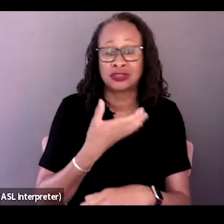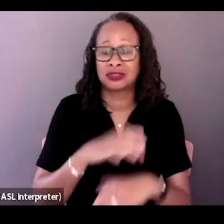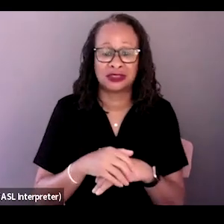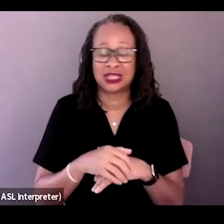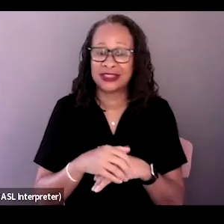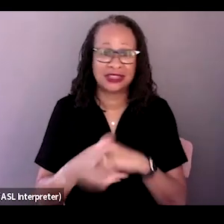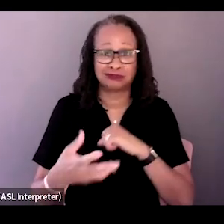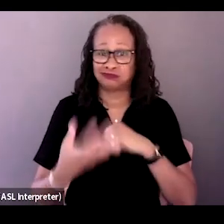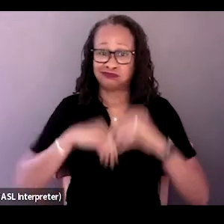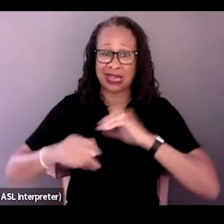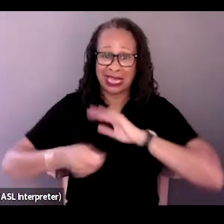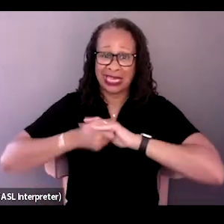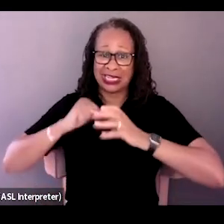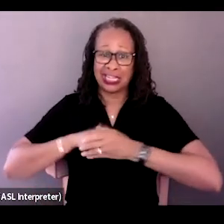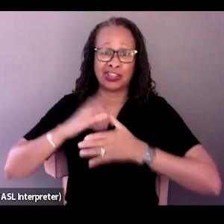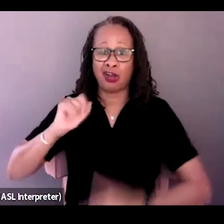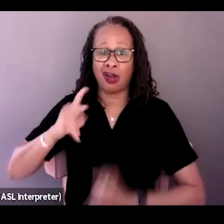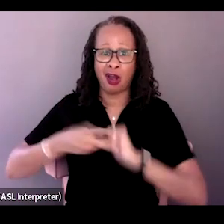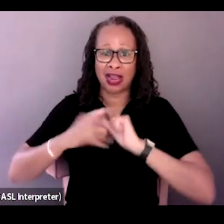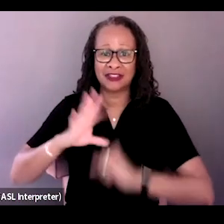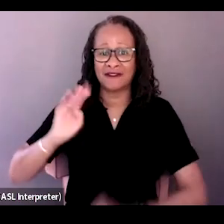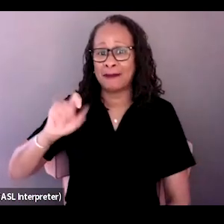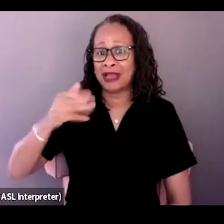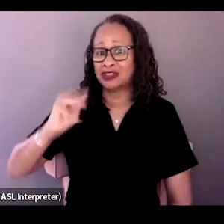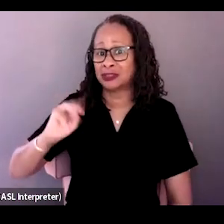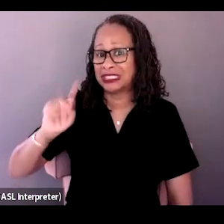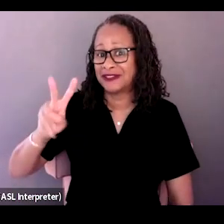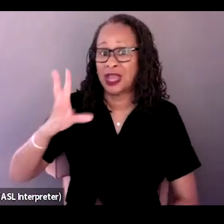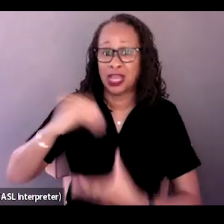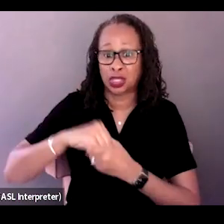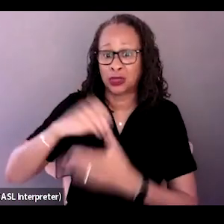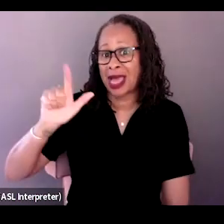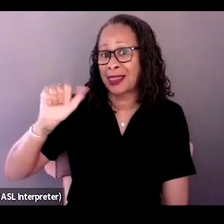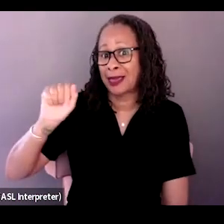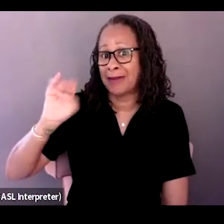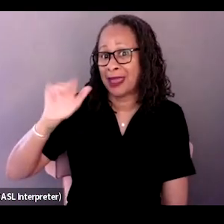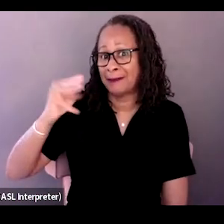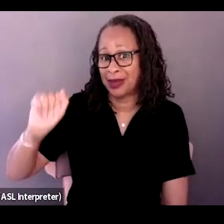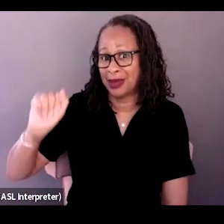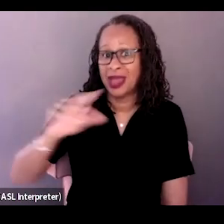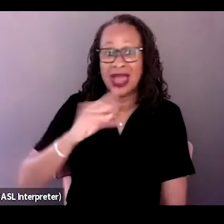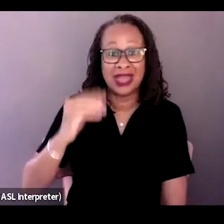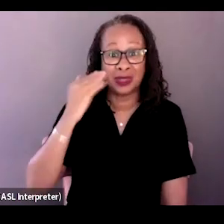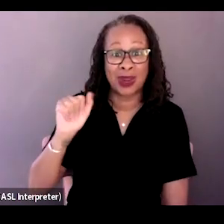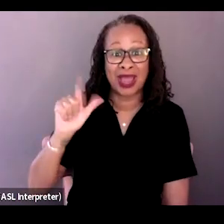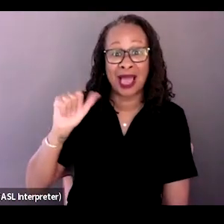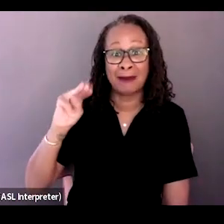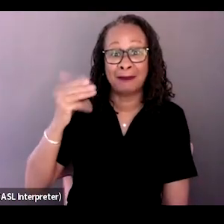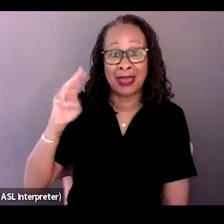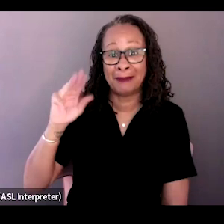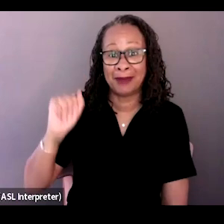archives of the Belgian television, including Alabama. And knowing Alabama goes back to